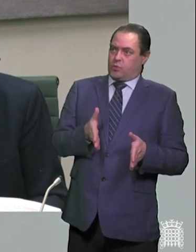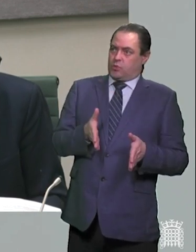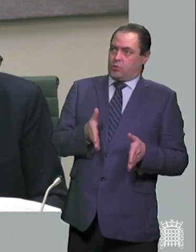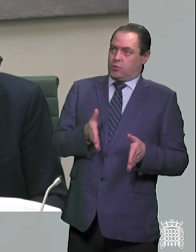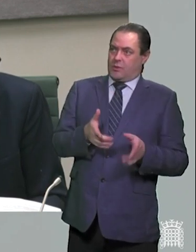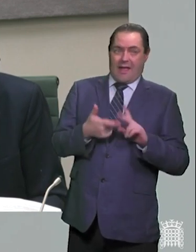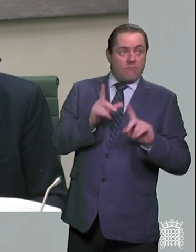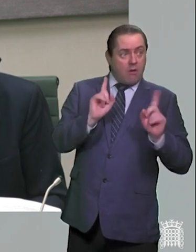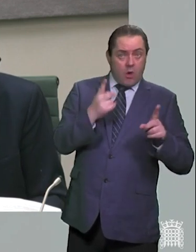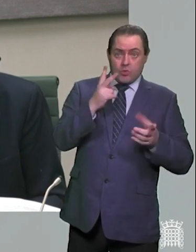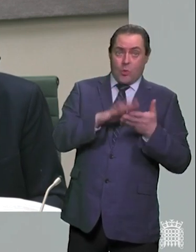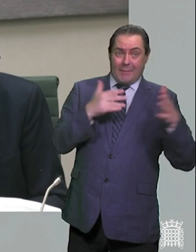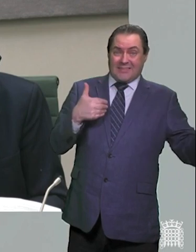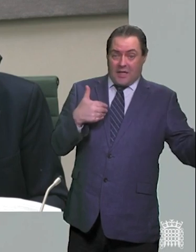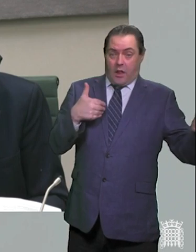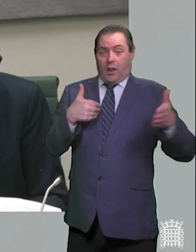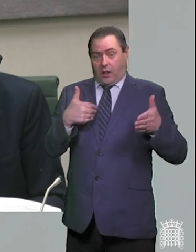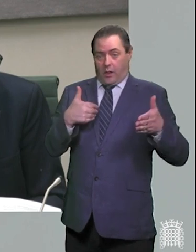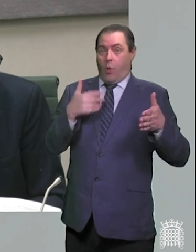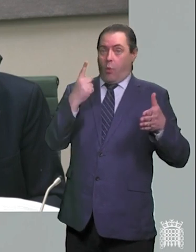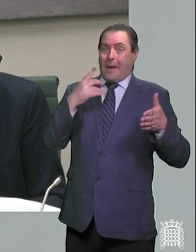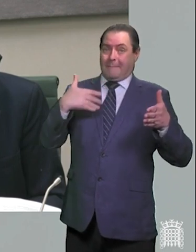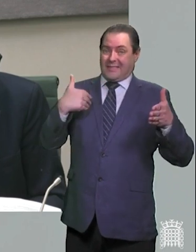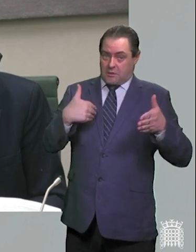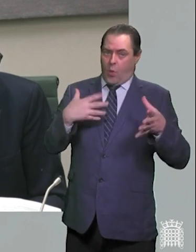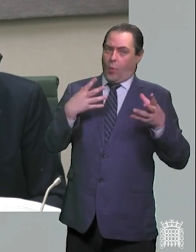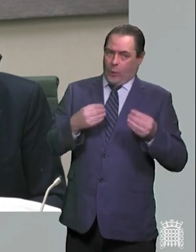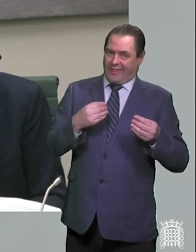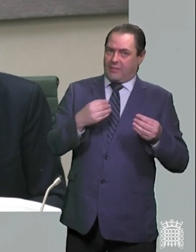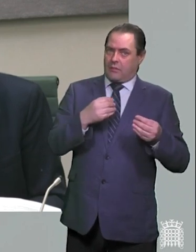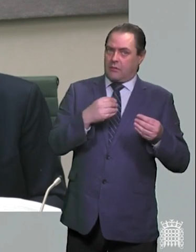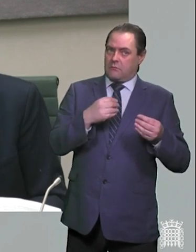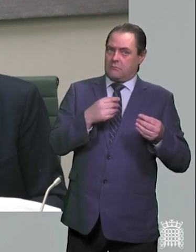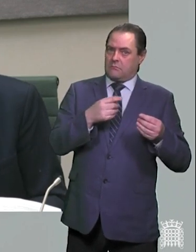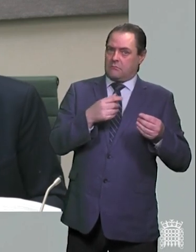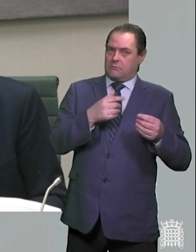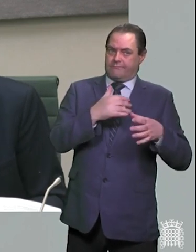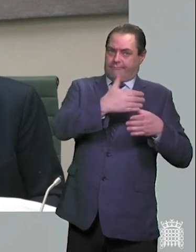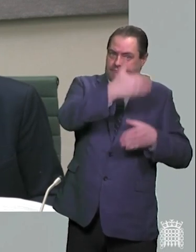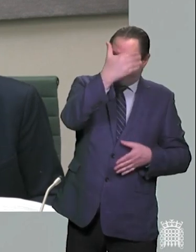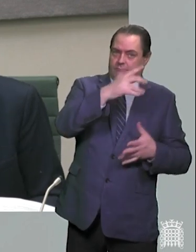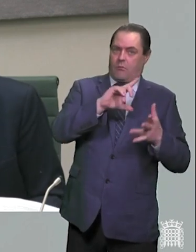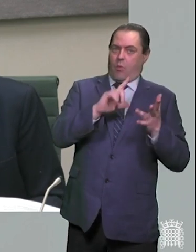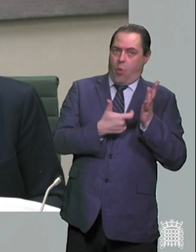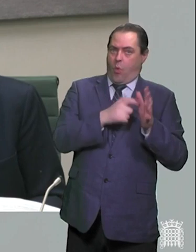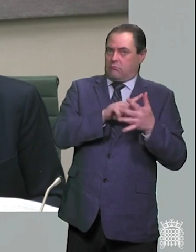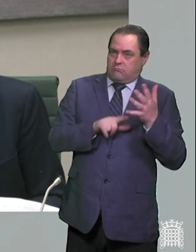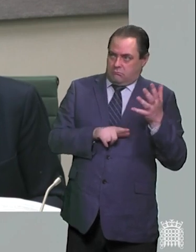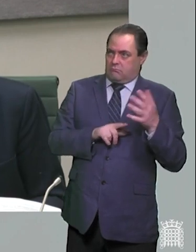essential if you cannot do 2 metres, and we couldn't see any mitigations in the photographs. Oh.